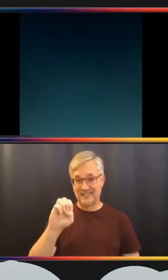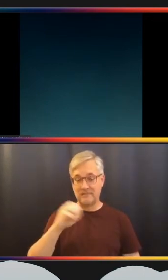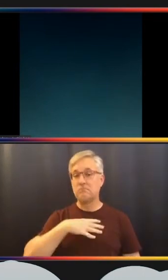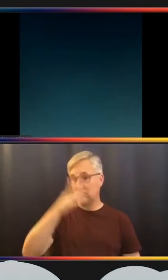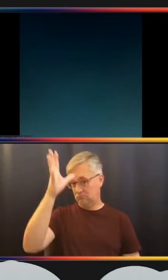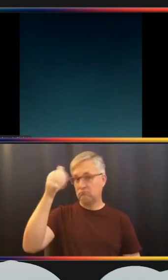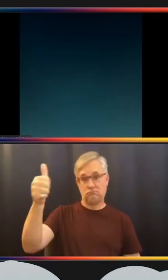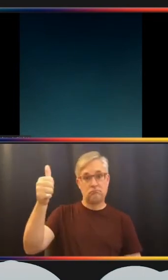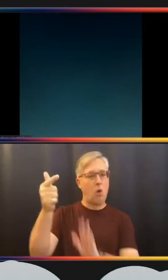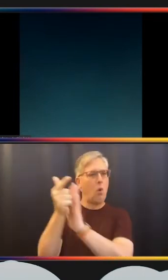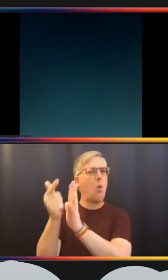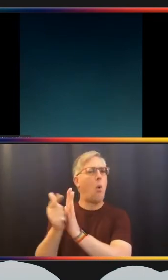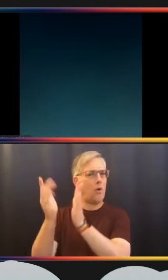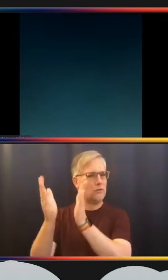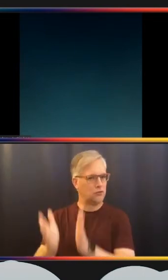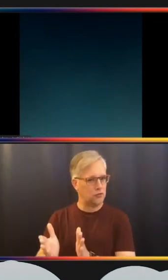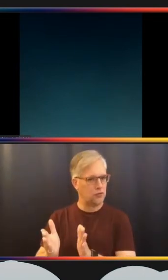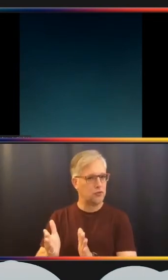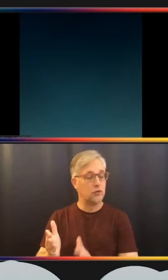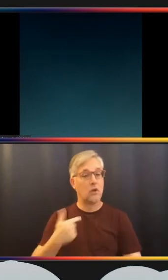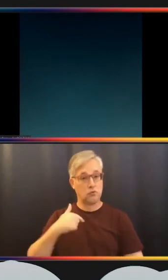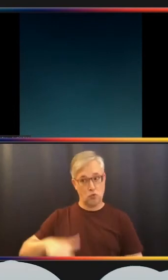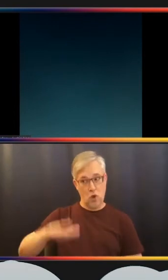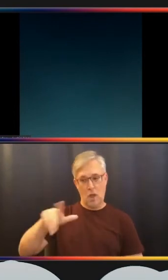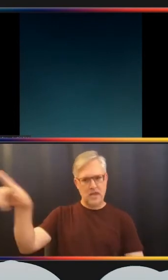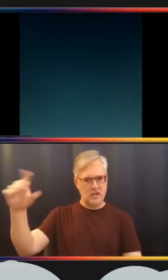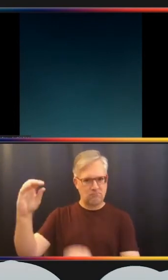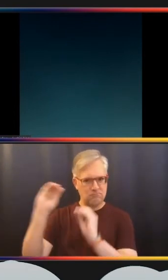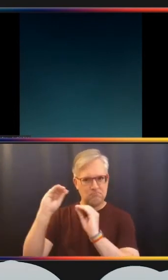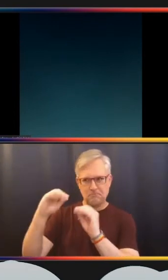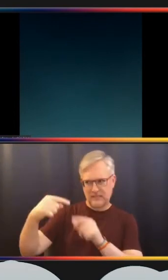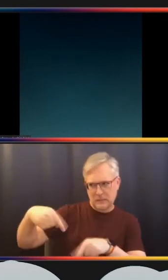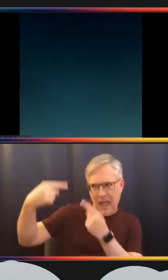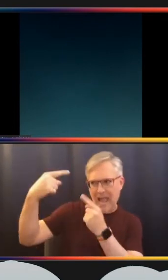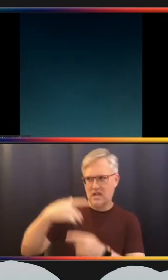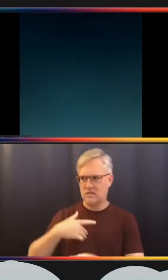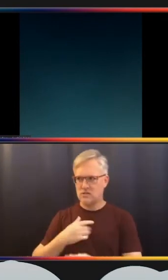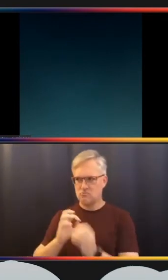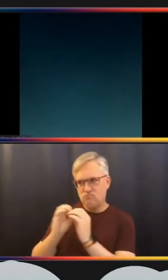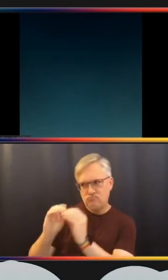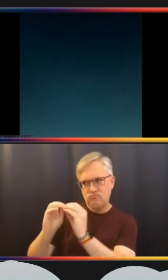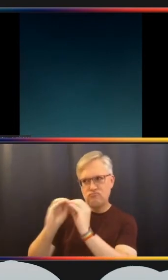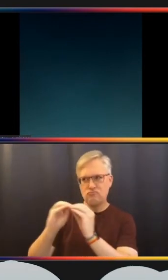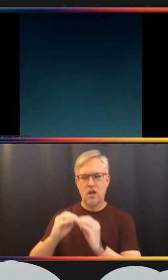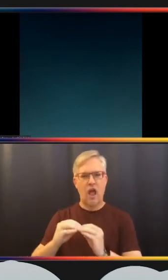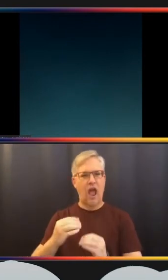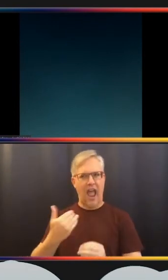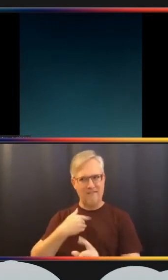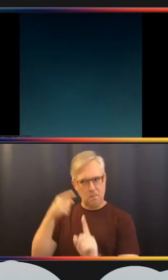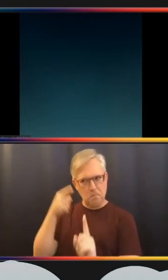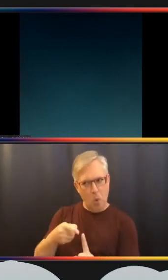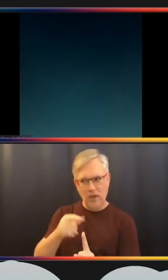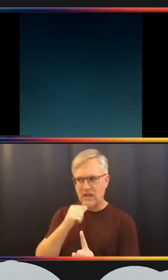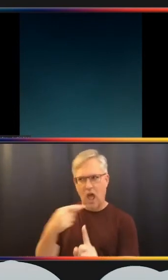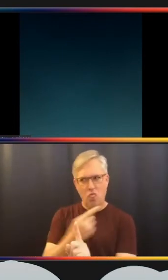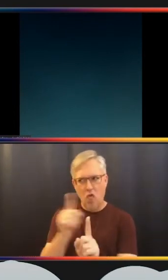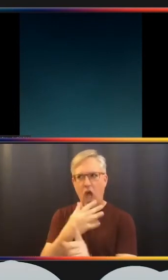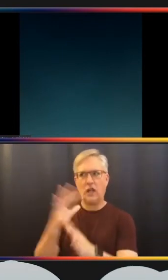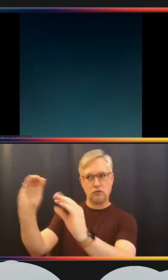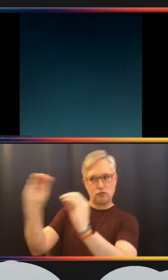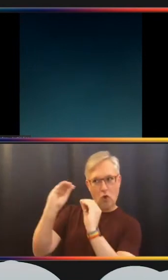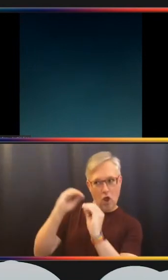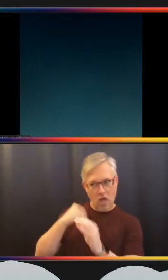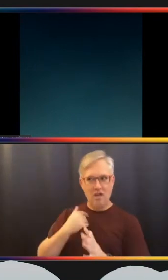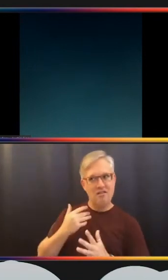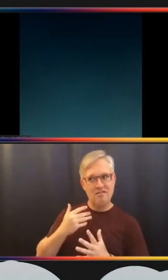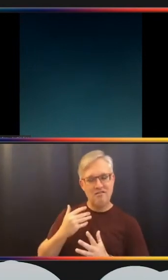of raised me debating with him and learning how to stick to my point of view. Yeah. And so I would have really liked